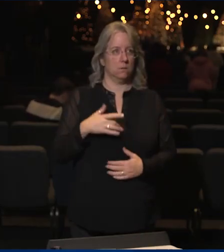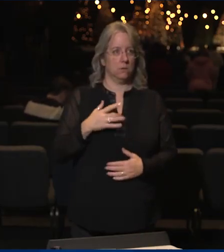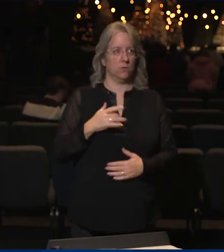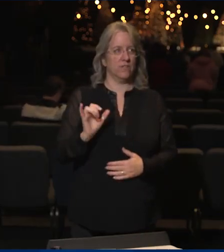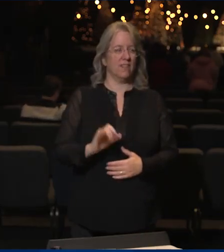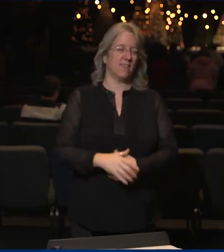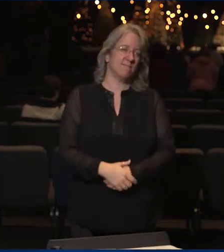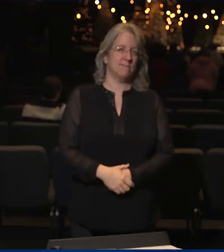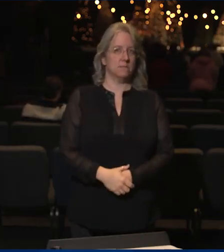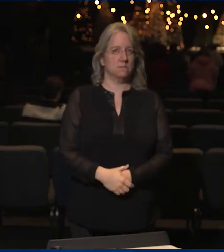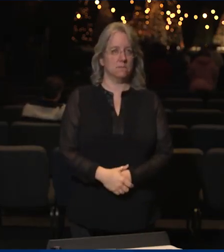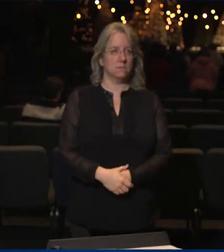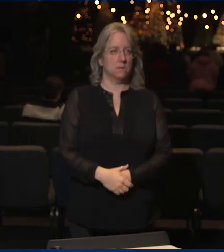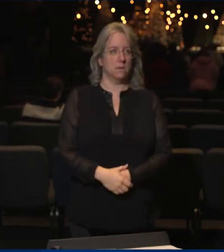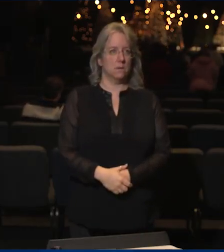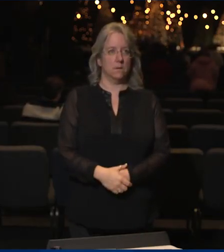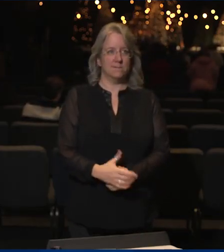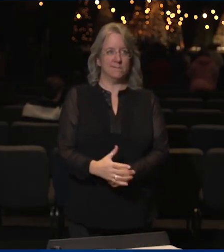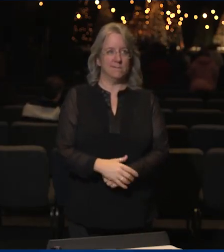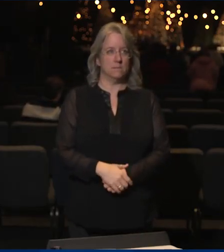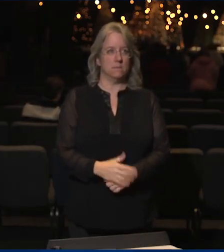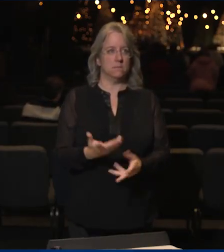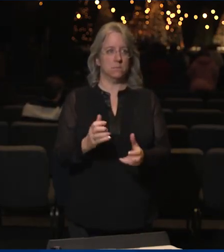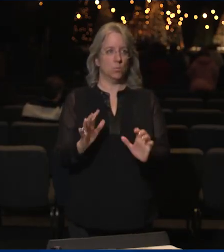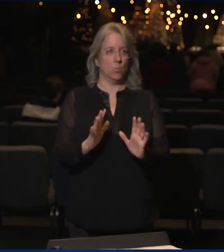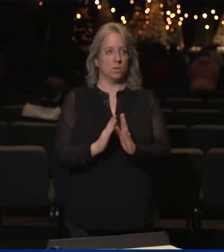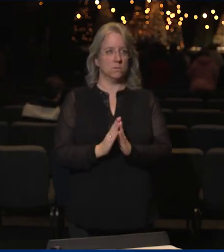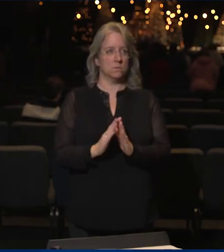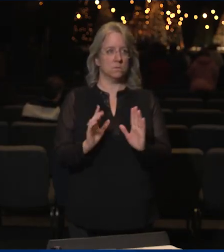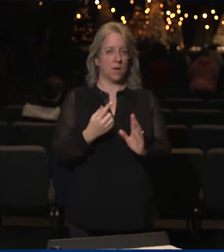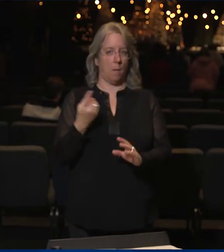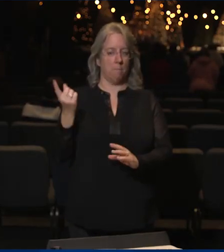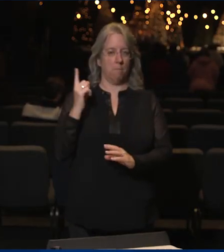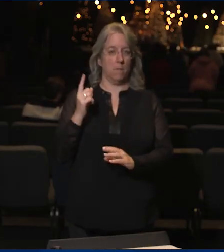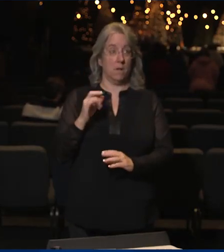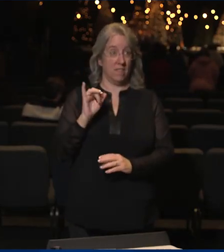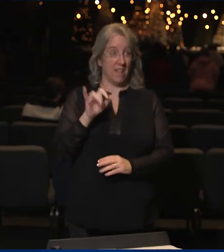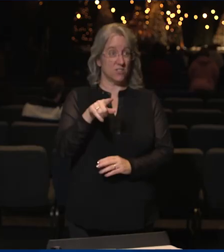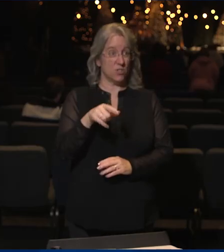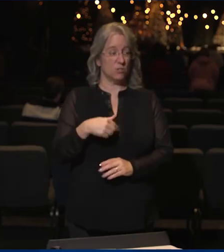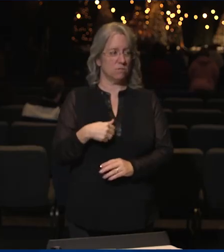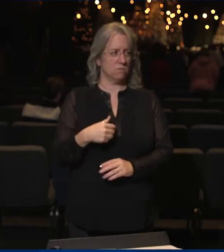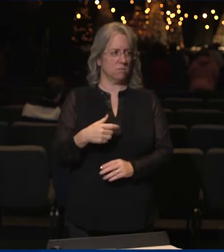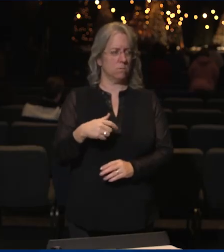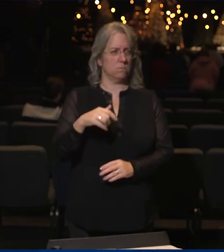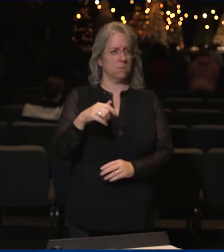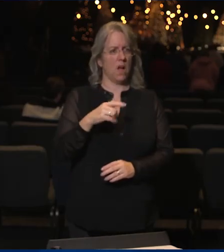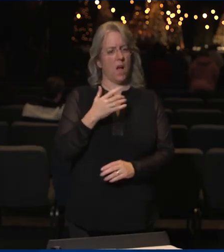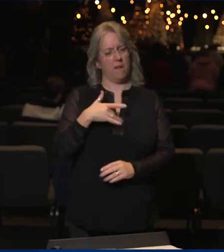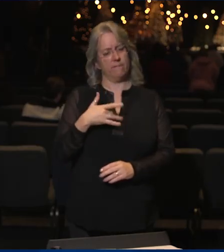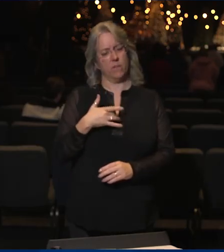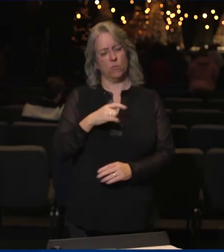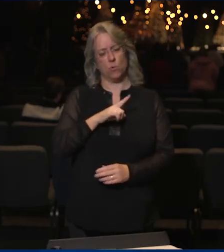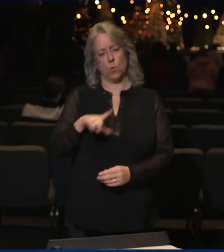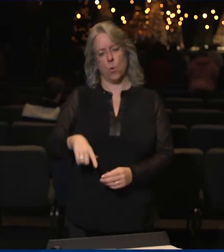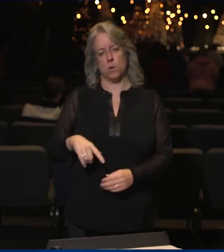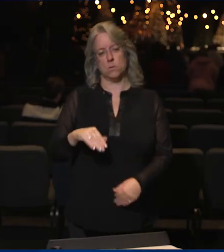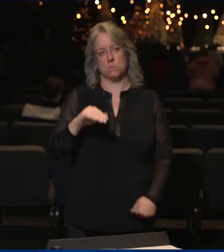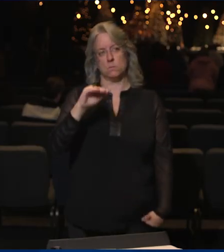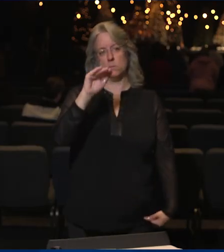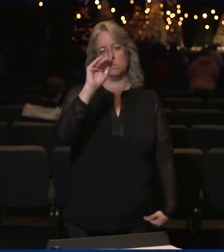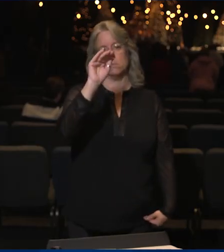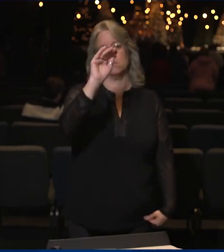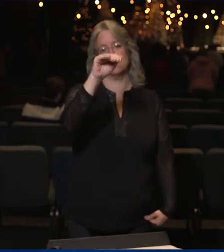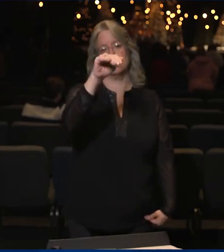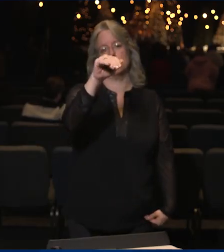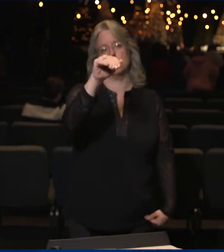like cheesy or something like that. If that's you, I just felt like the Lord wants to sort of put his